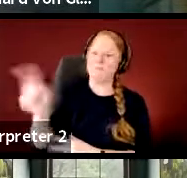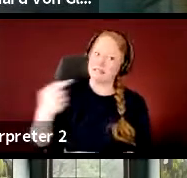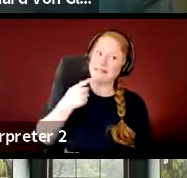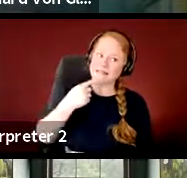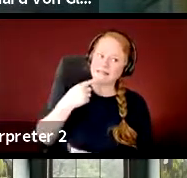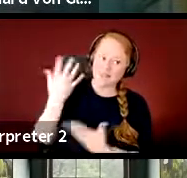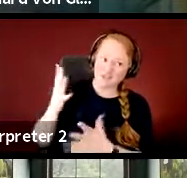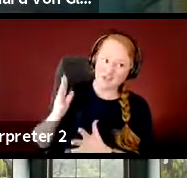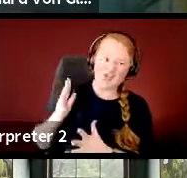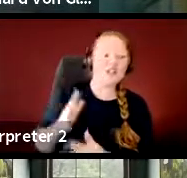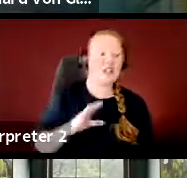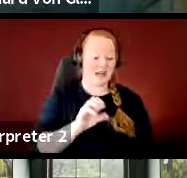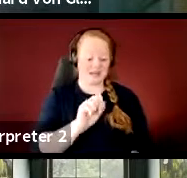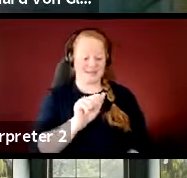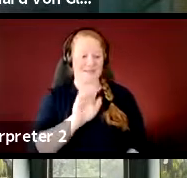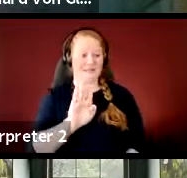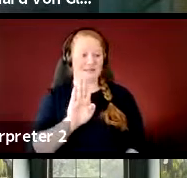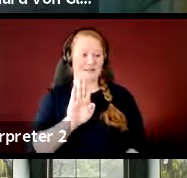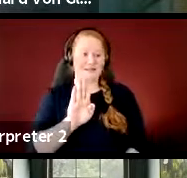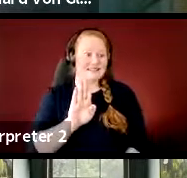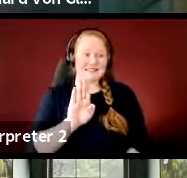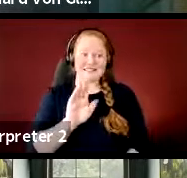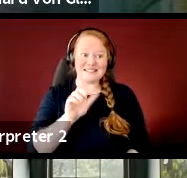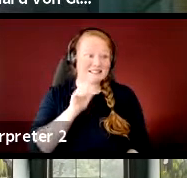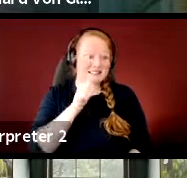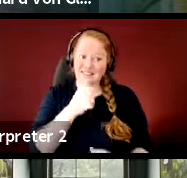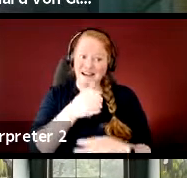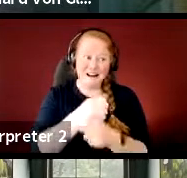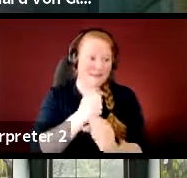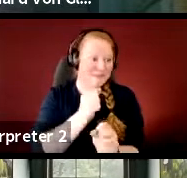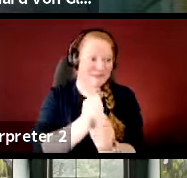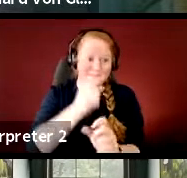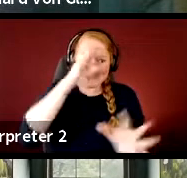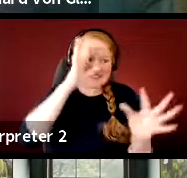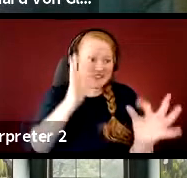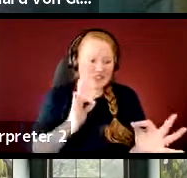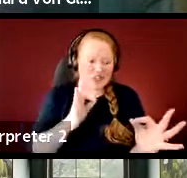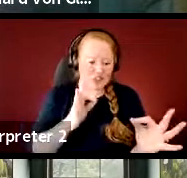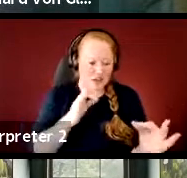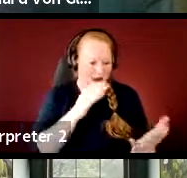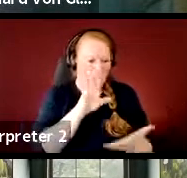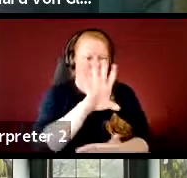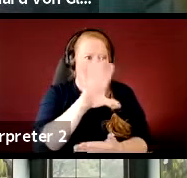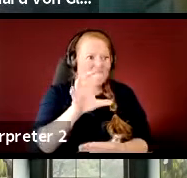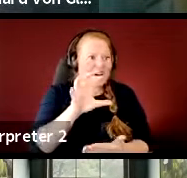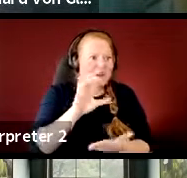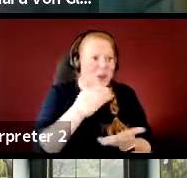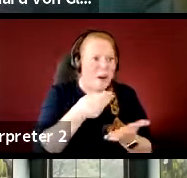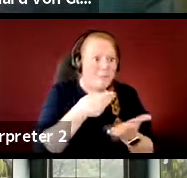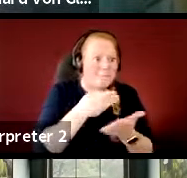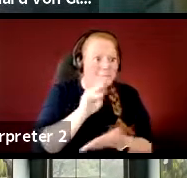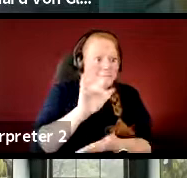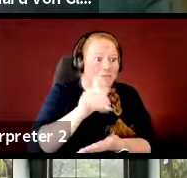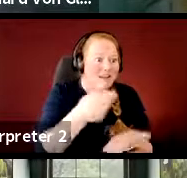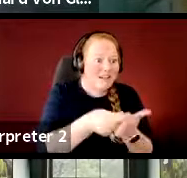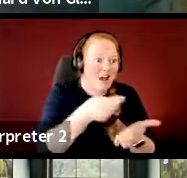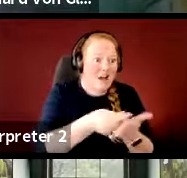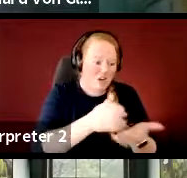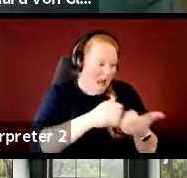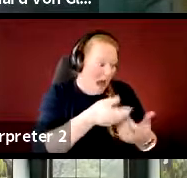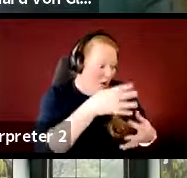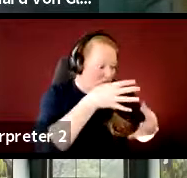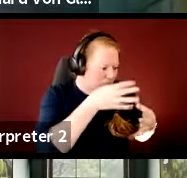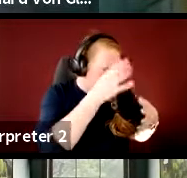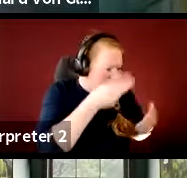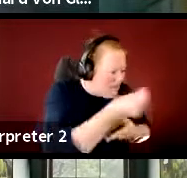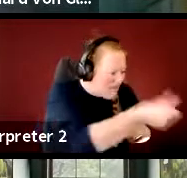Advisory Board does not make decisions about how this $500 million gets spent. There is a process,